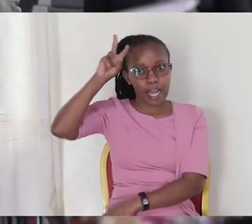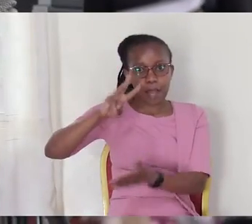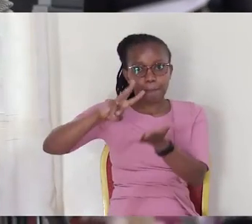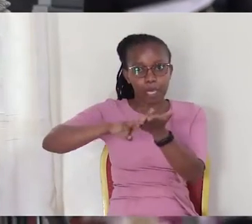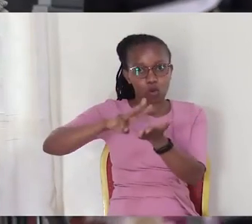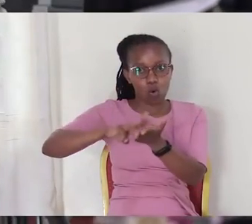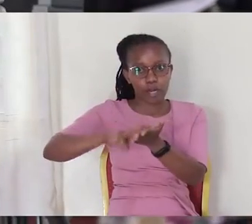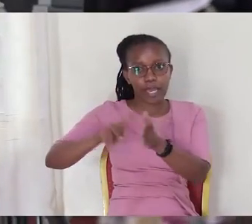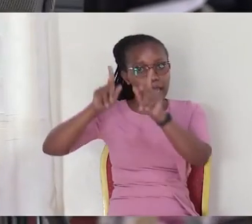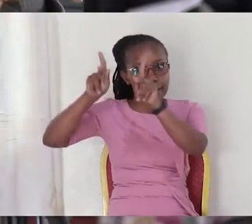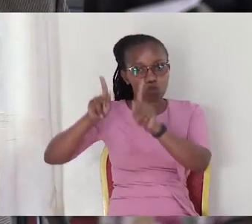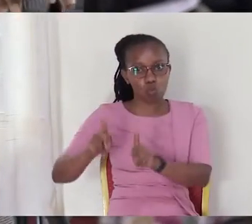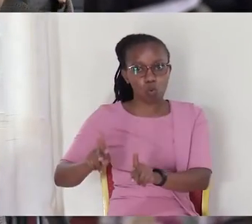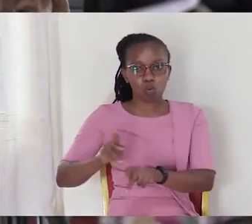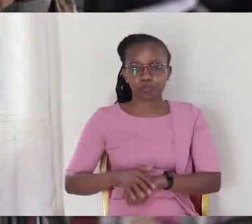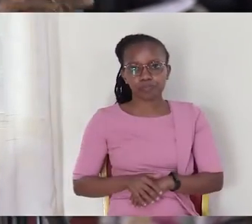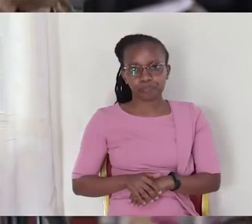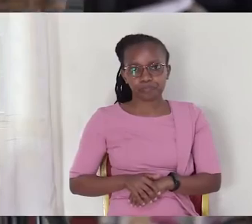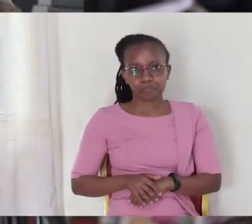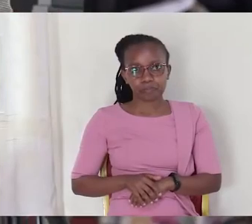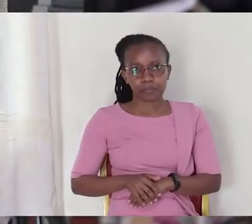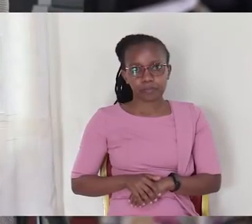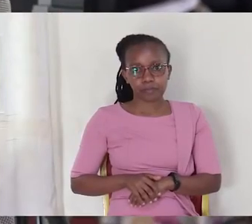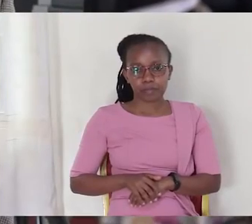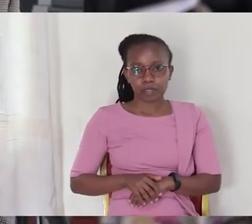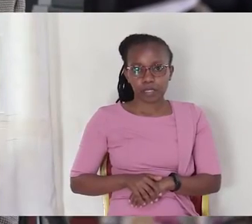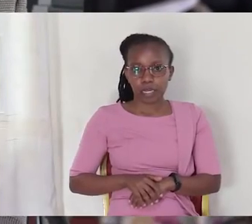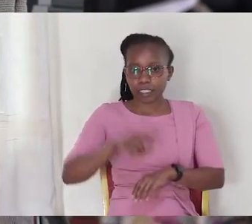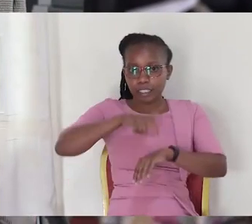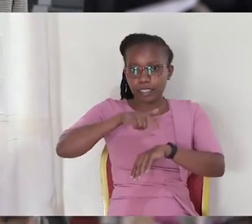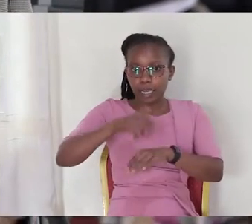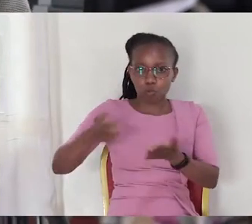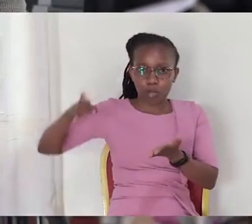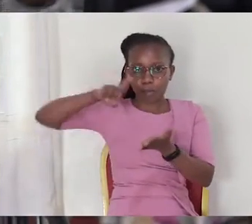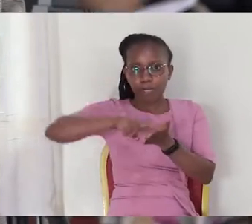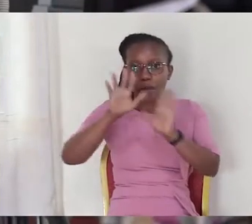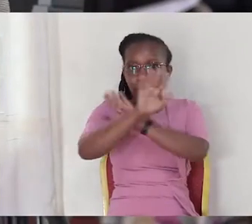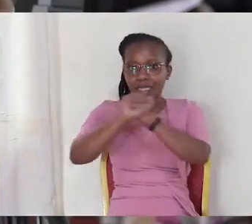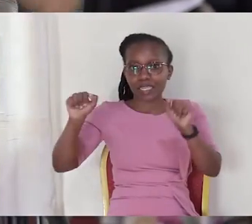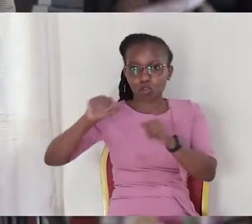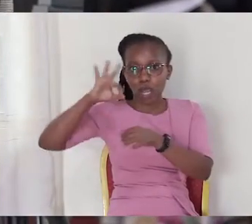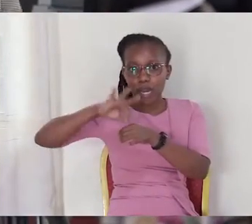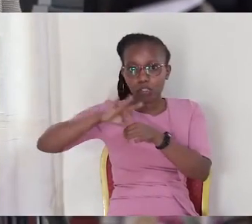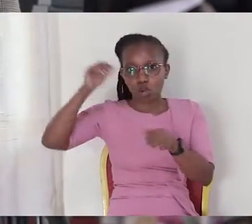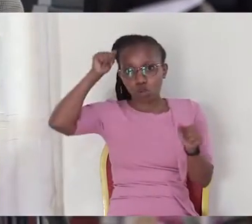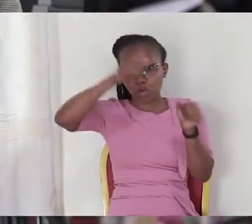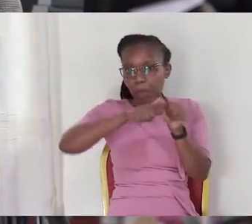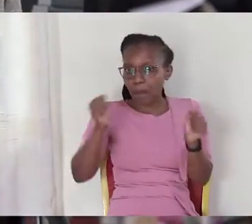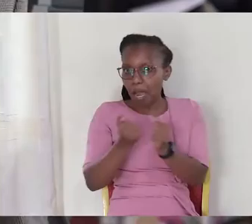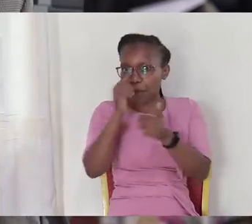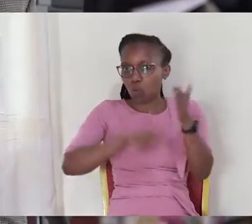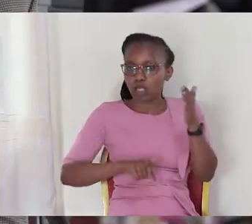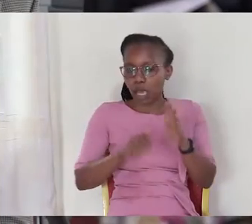and Kisumu counties. And most of this is actually during the repeat presidential election. And you can remember the context between